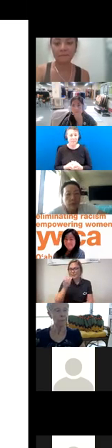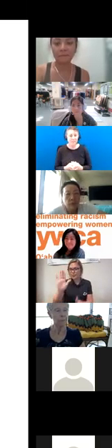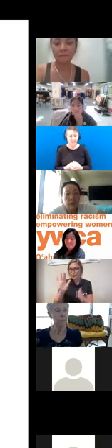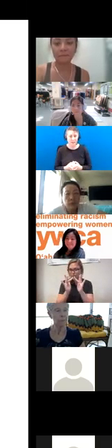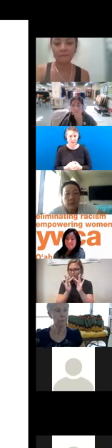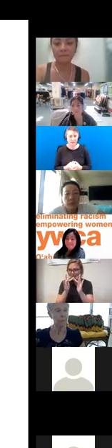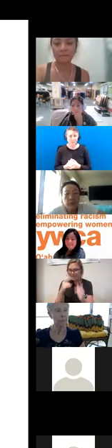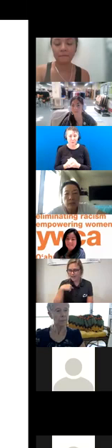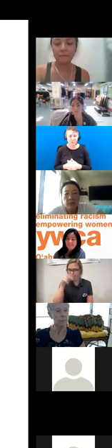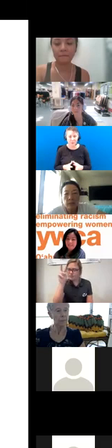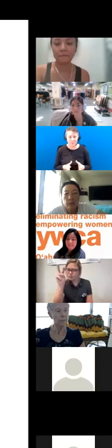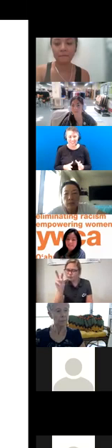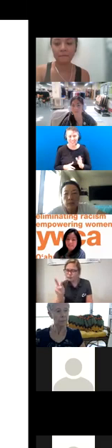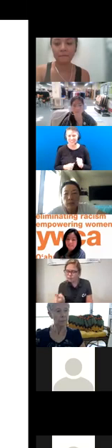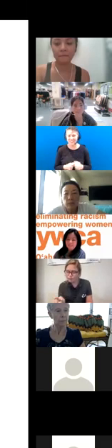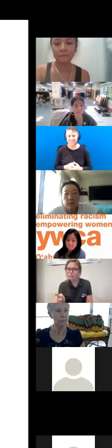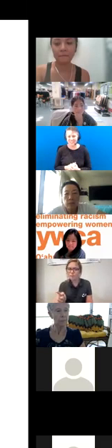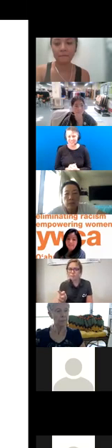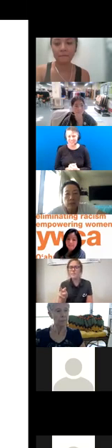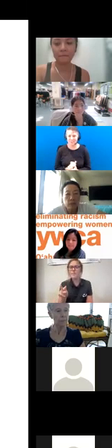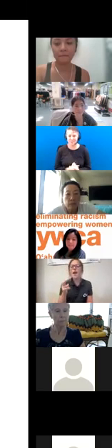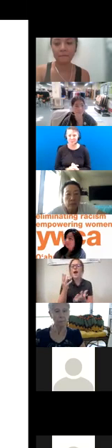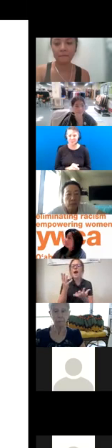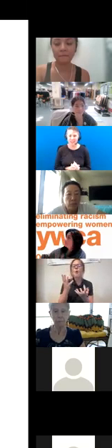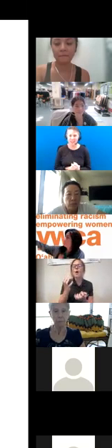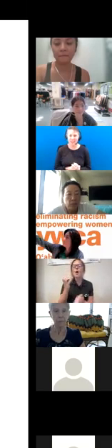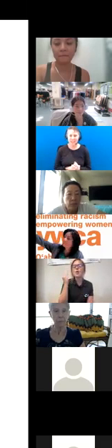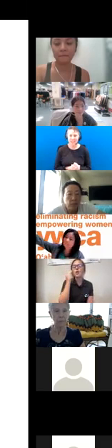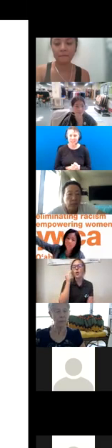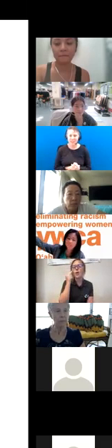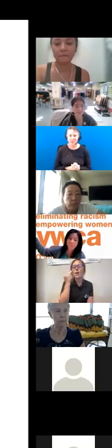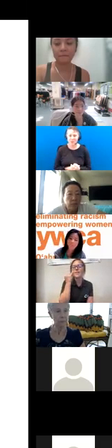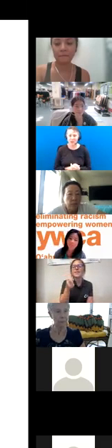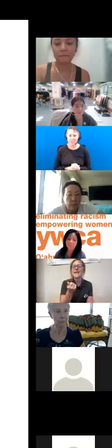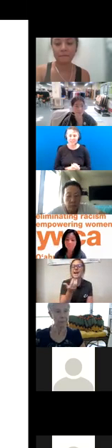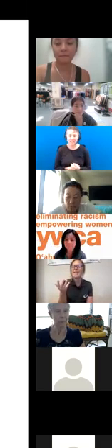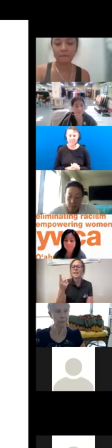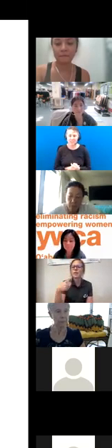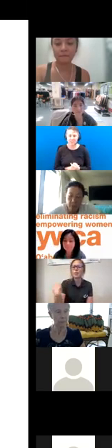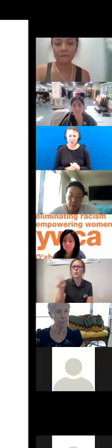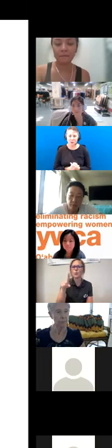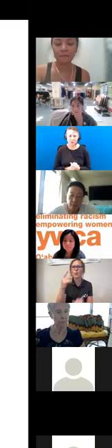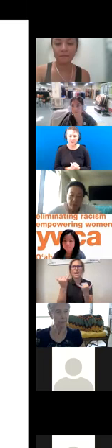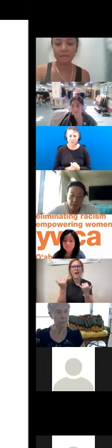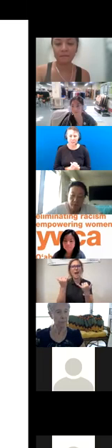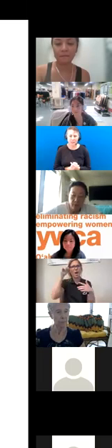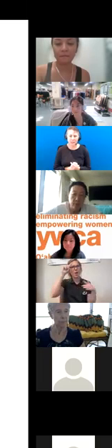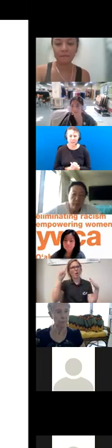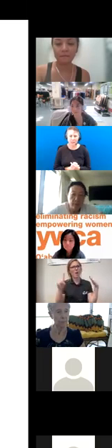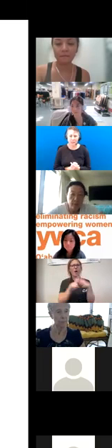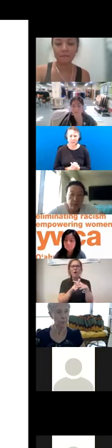So this is from your website. I got this list from your website. So I just like to know if